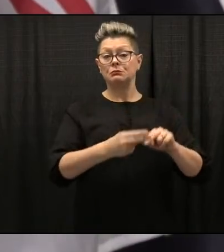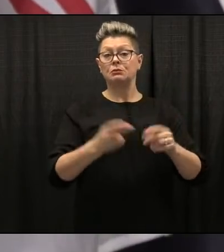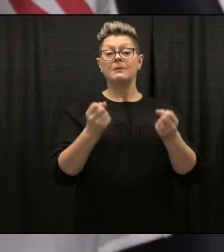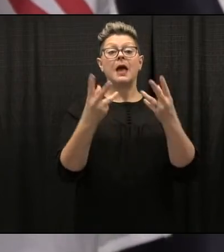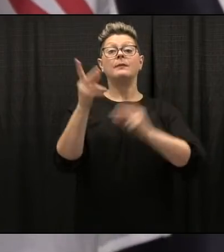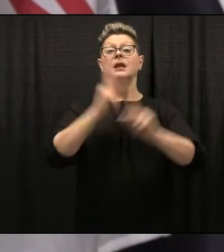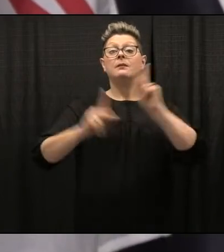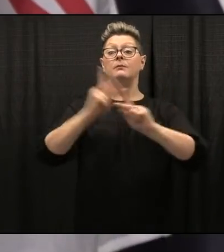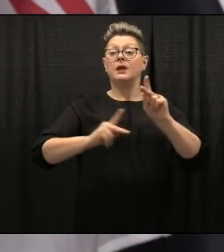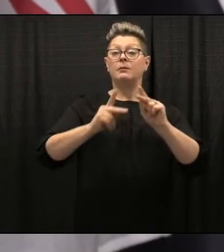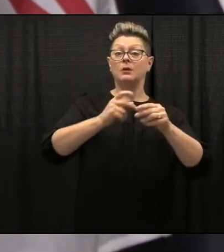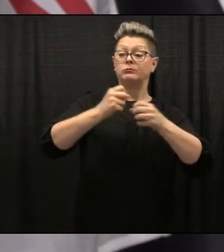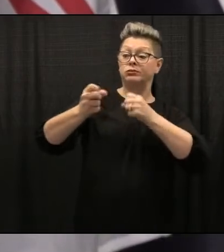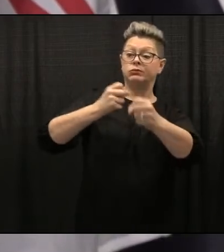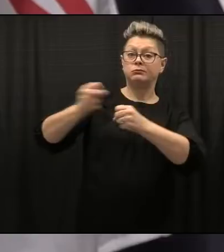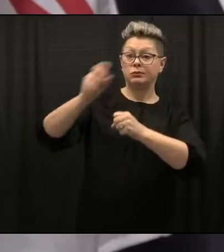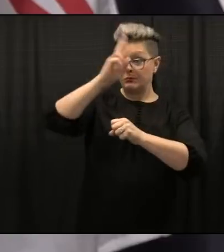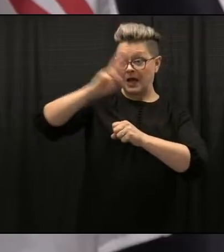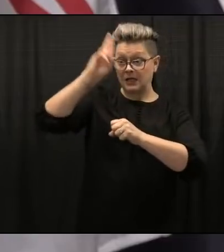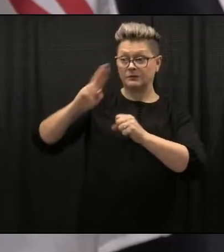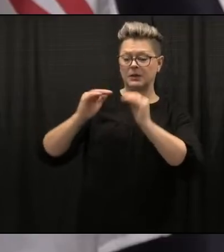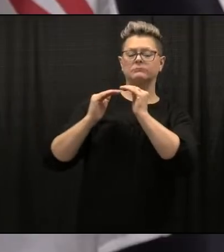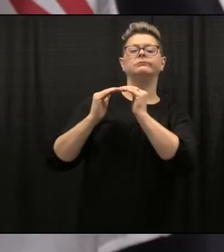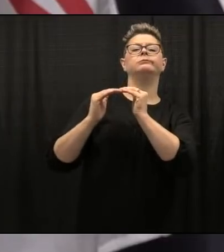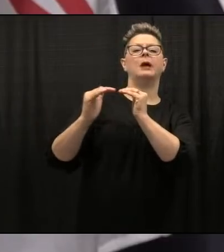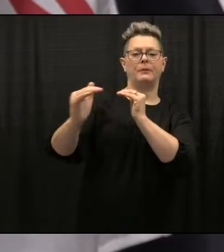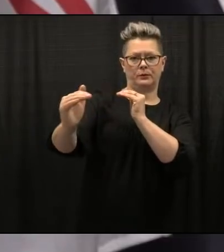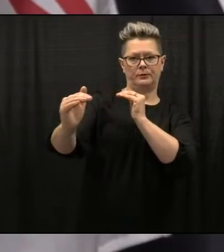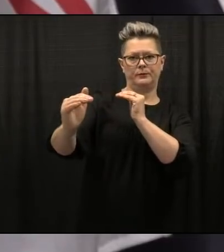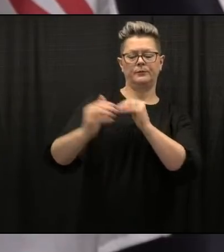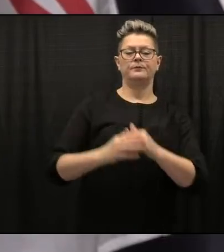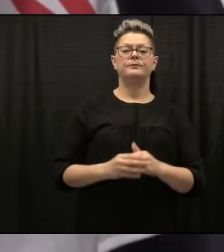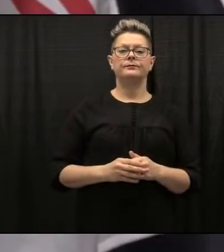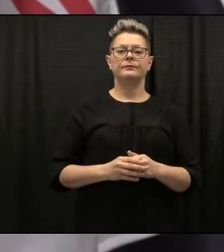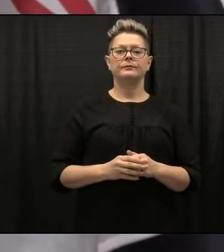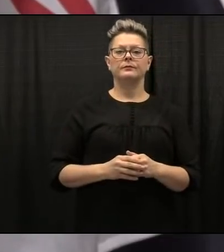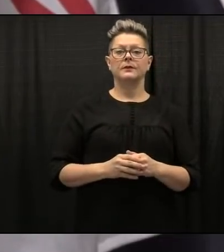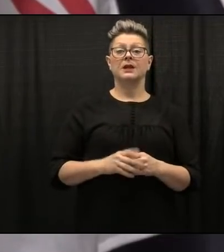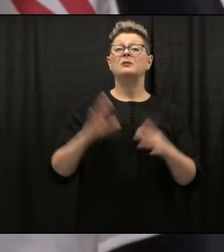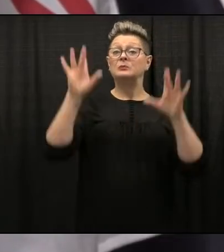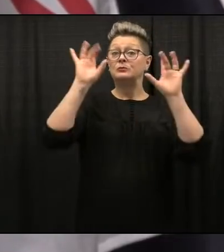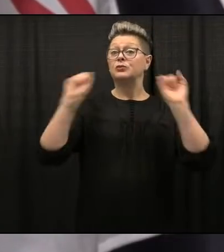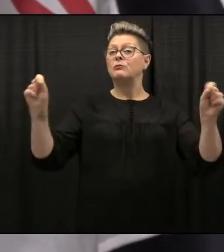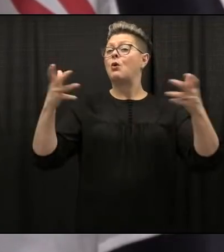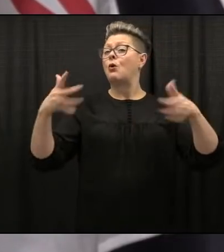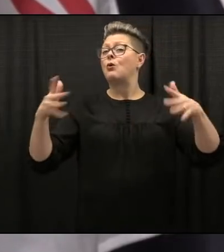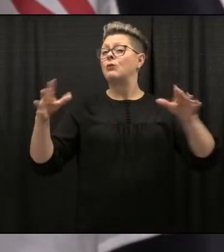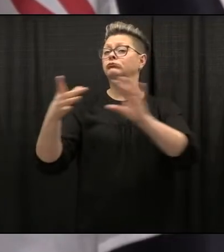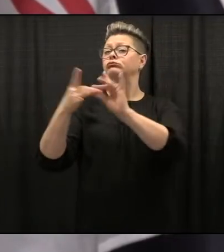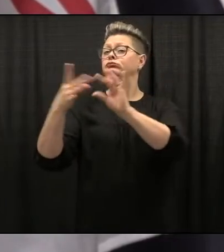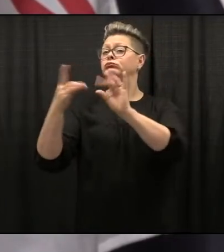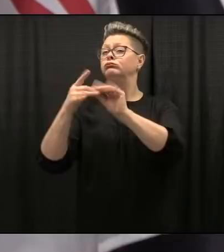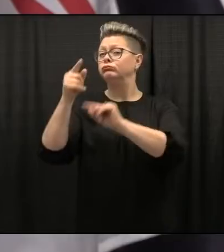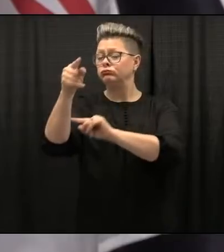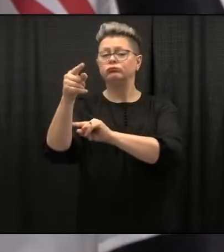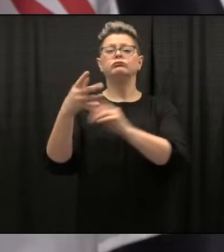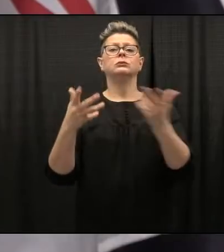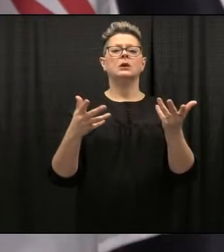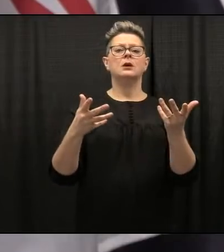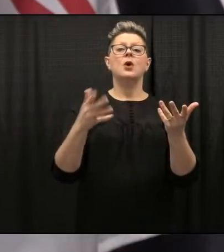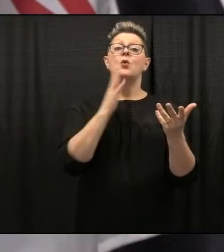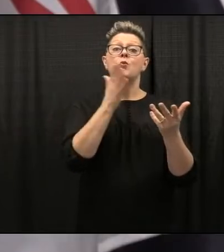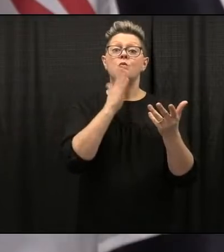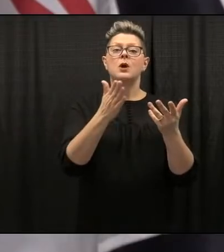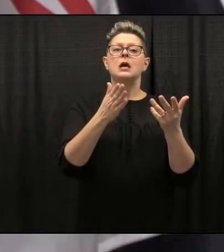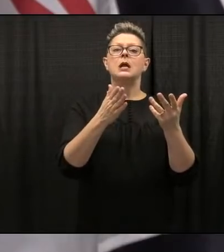in hospital due to COVID severity remains stable. As the Premier indicated, we will start to gradually ease some